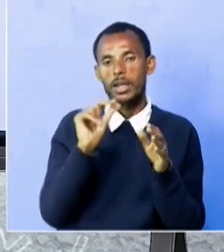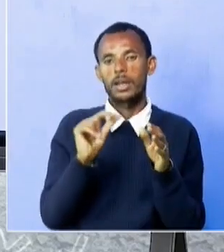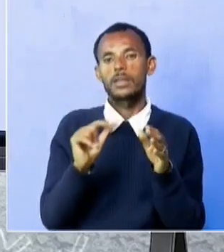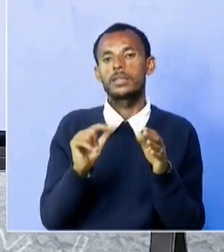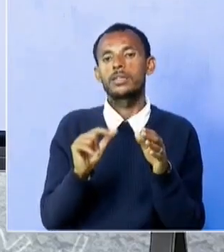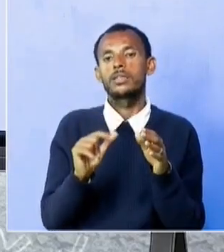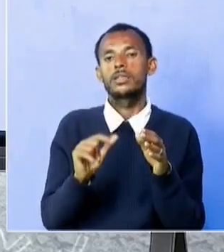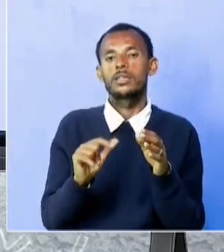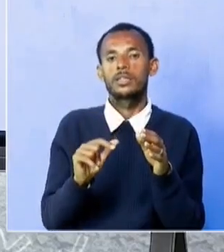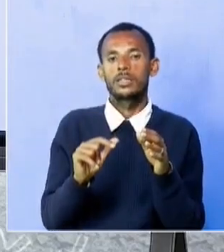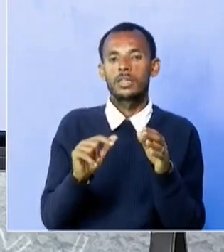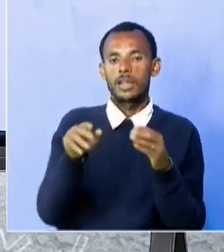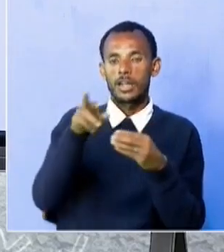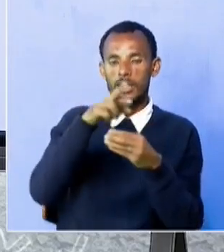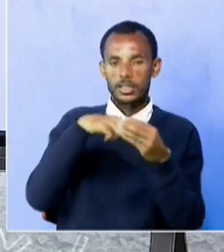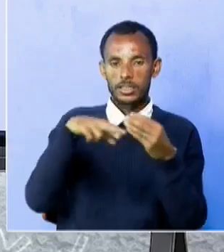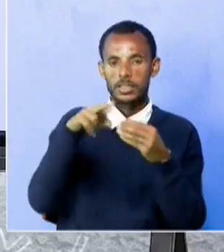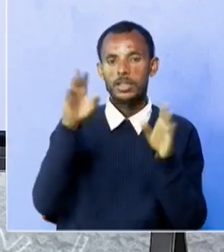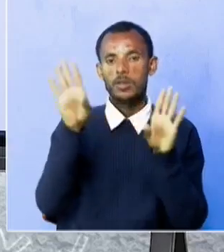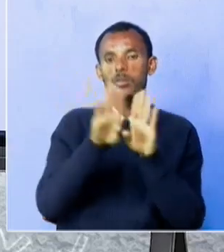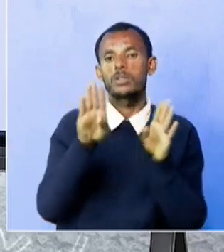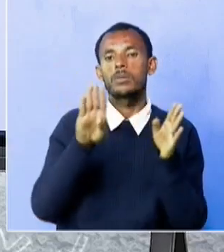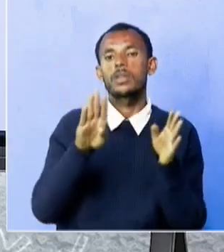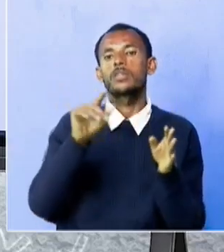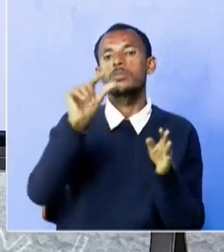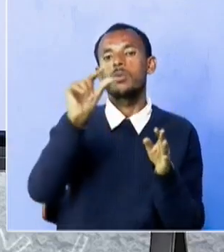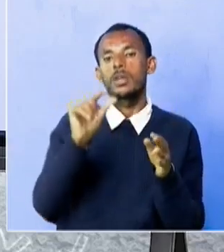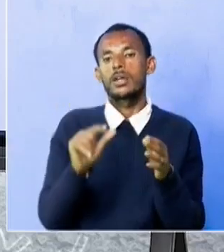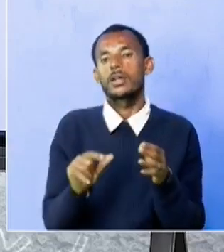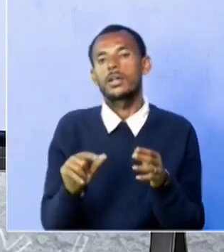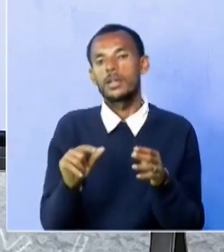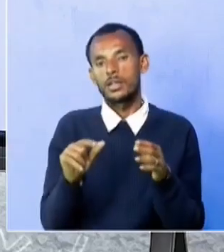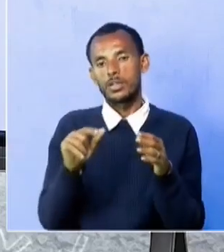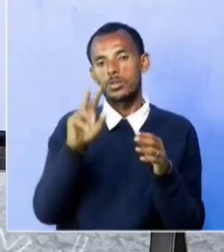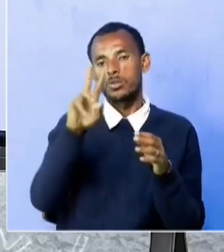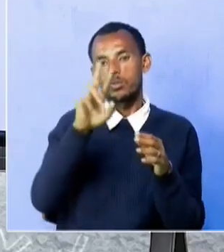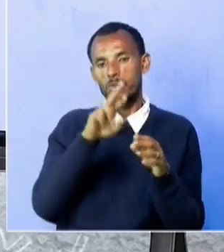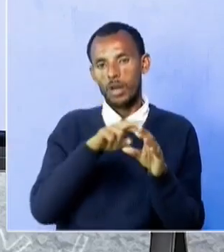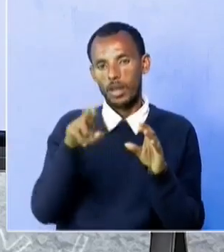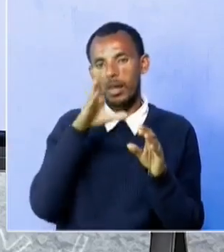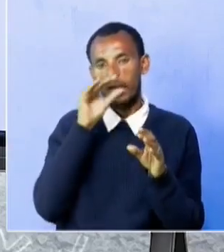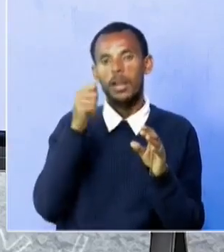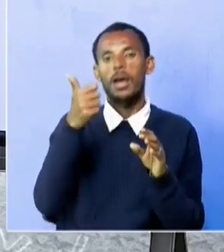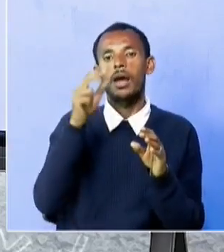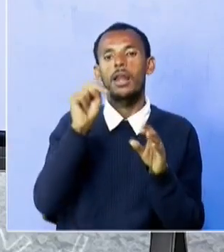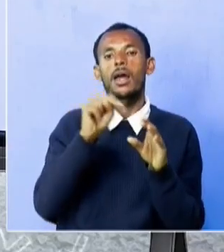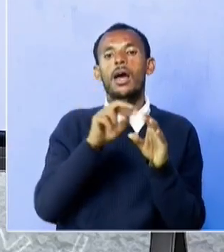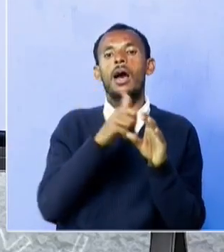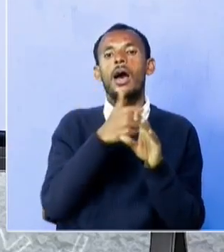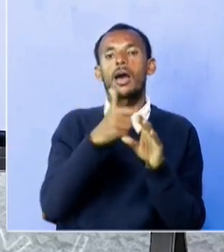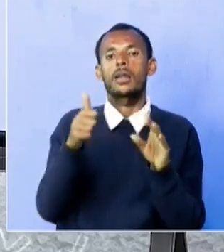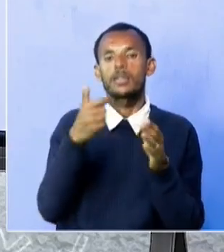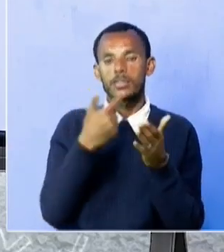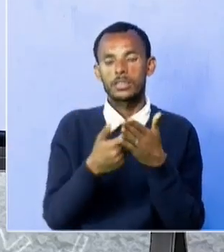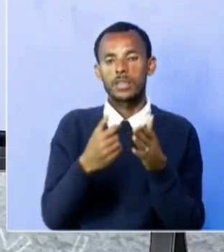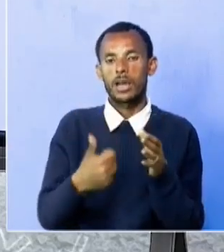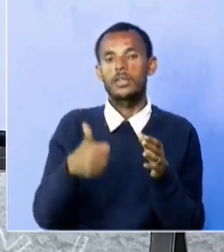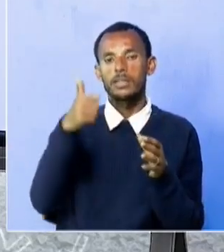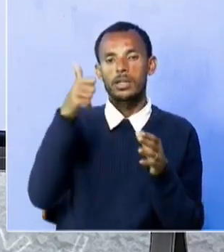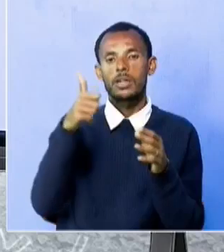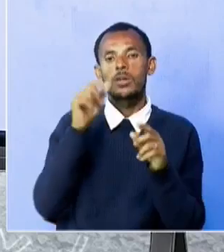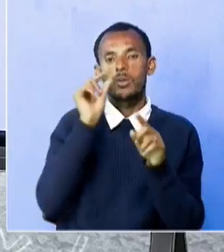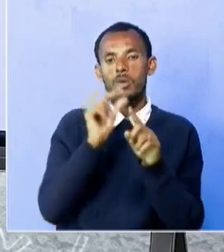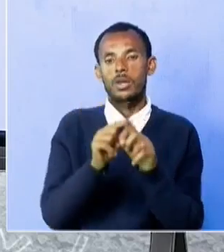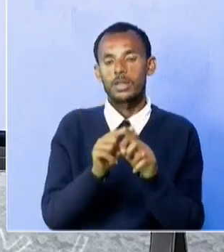is a region enclosed by a smaller region enclosed by two radii and an arc. Okay, so this is another